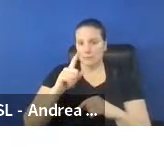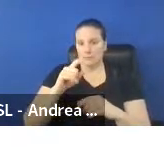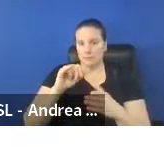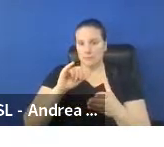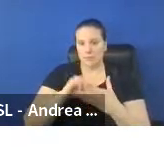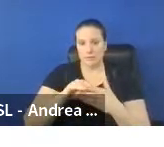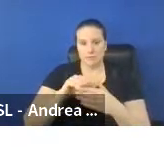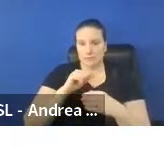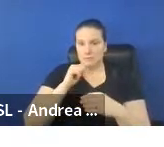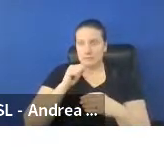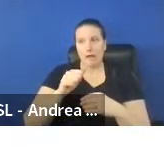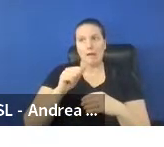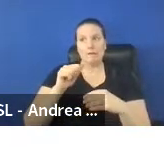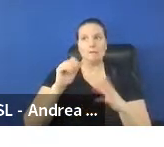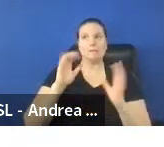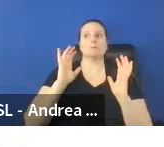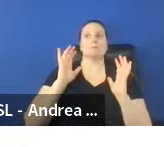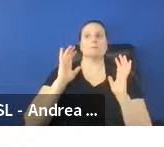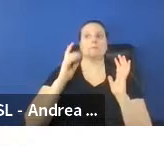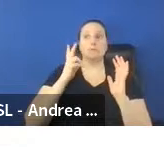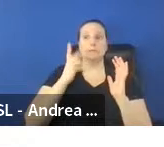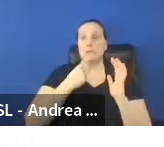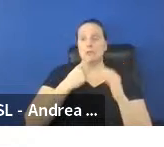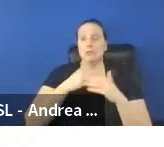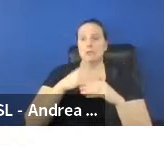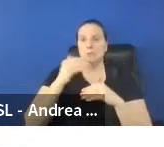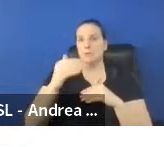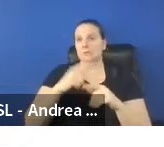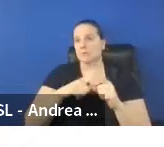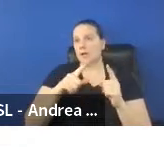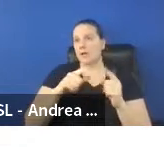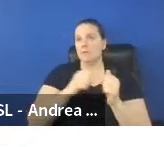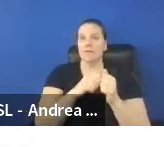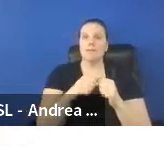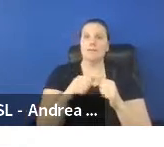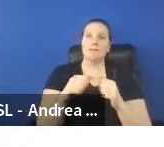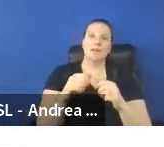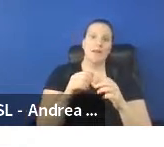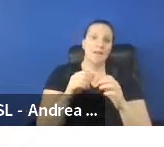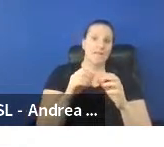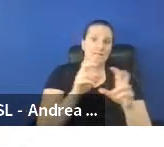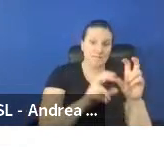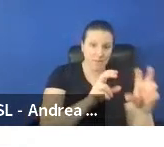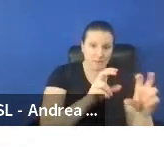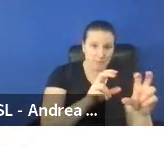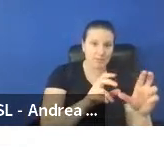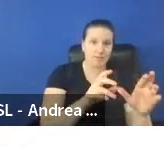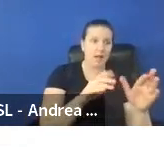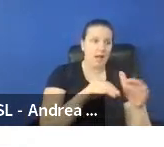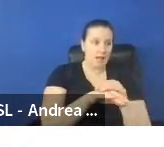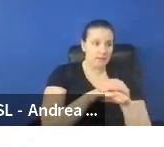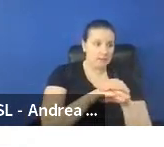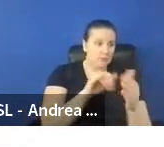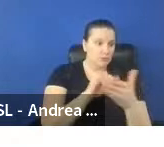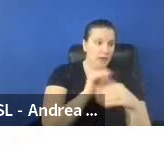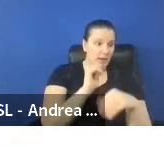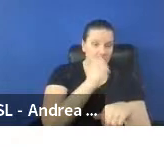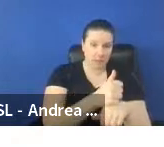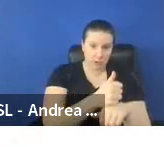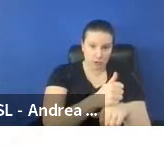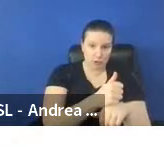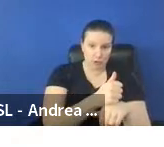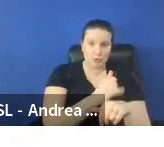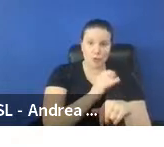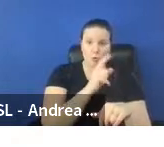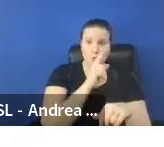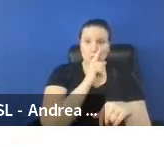isn't going out on a limb, that with any station investments and construction, access to that station that's